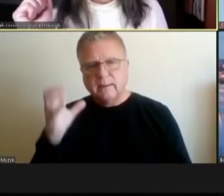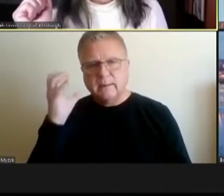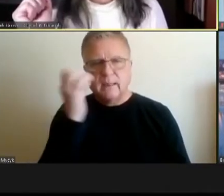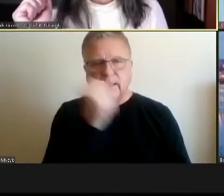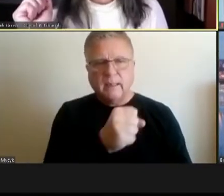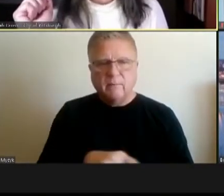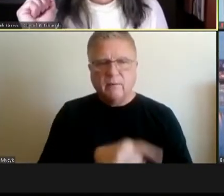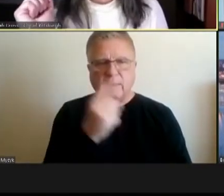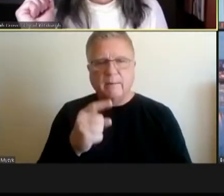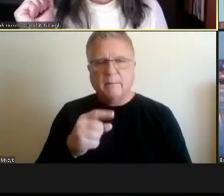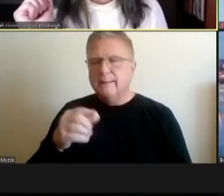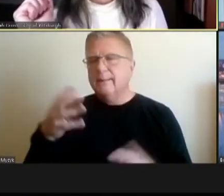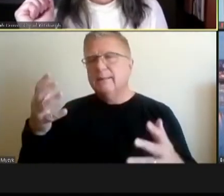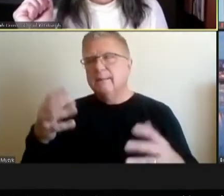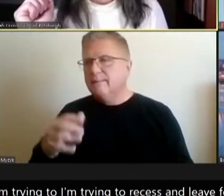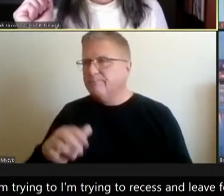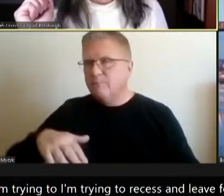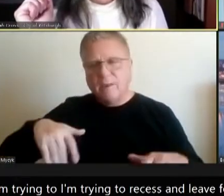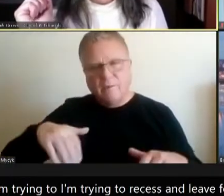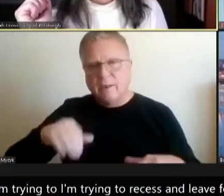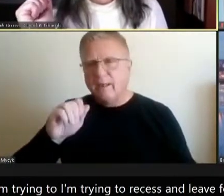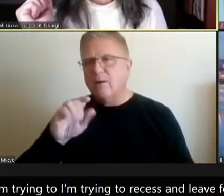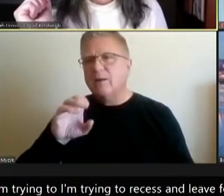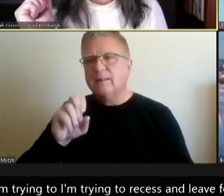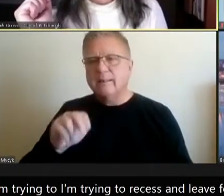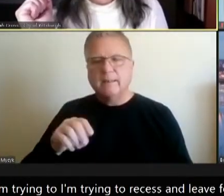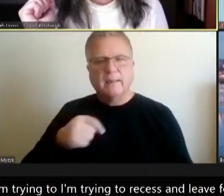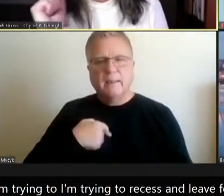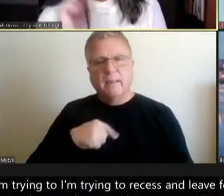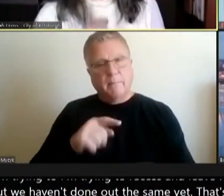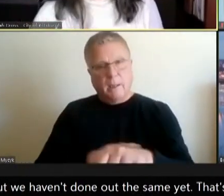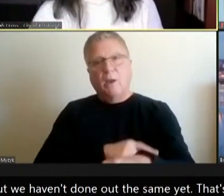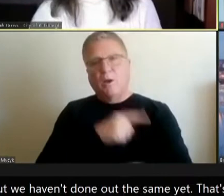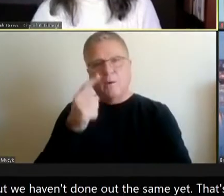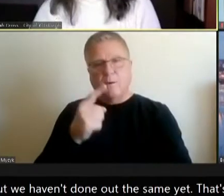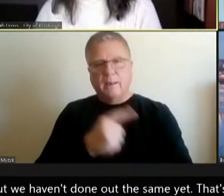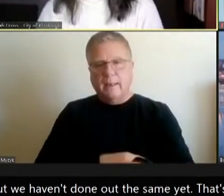done ALCOSAN yet. It's a very long day of budget hearings. I started at 10 this morning.